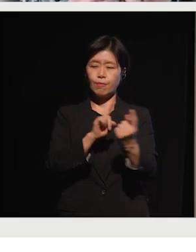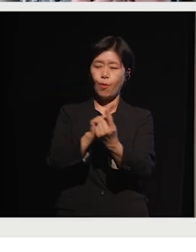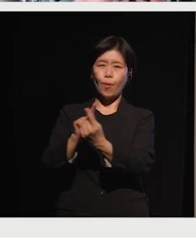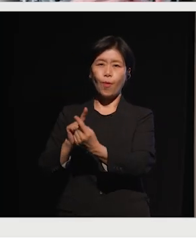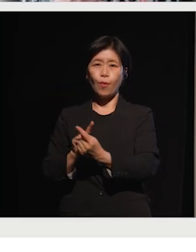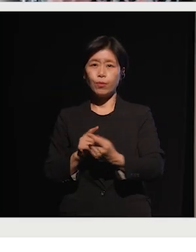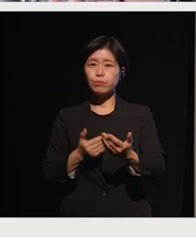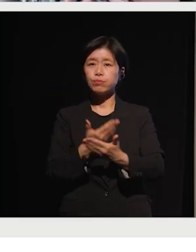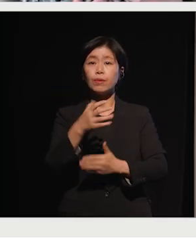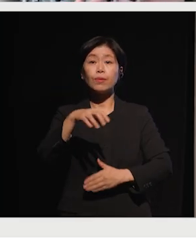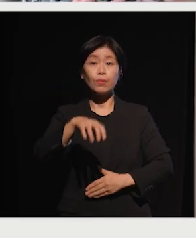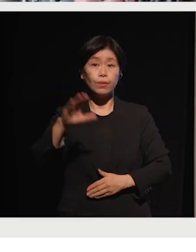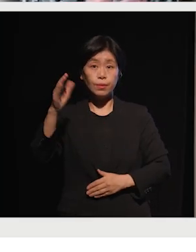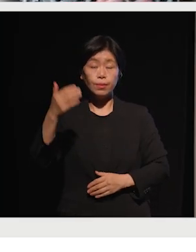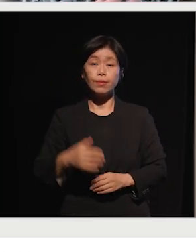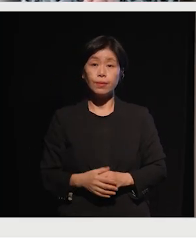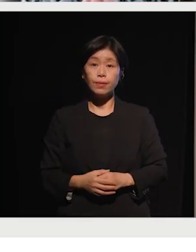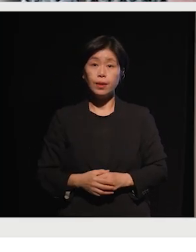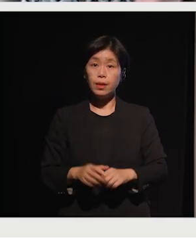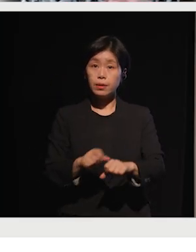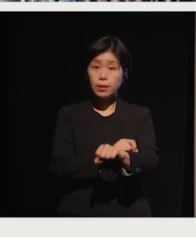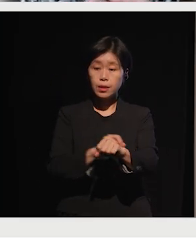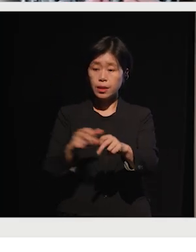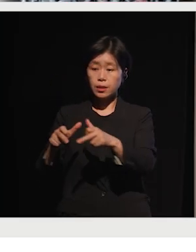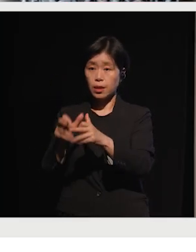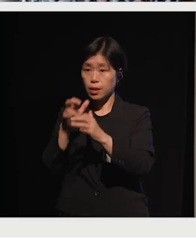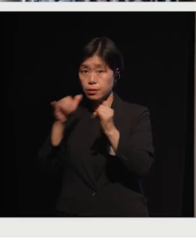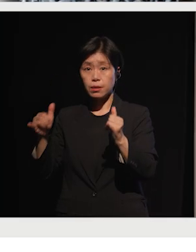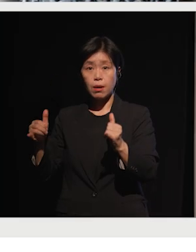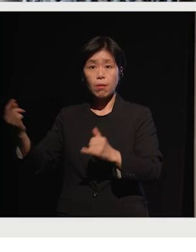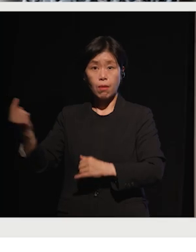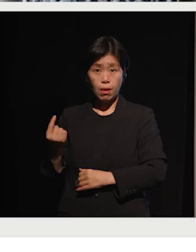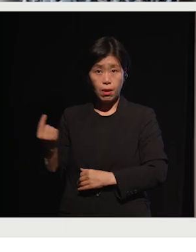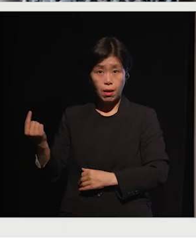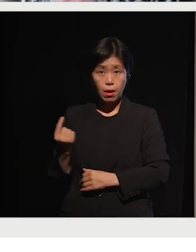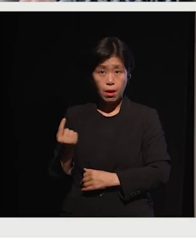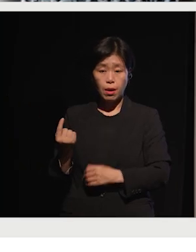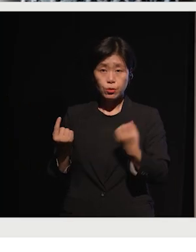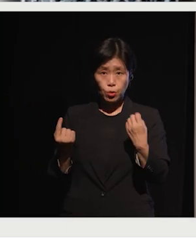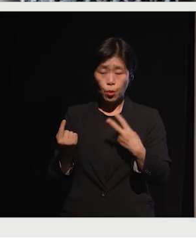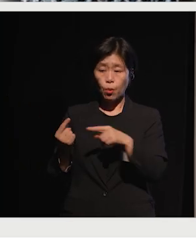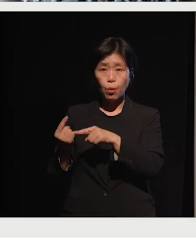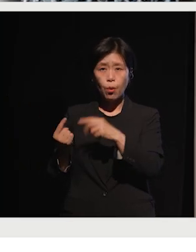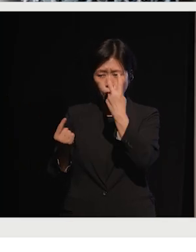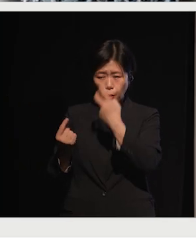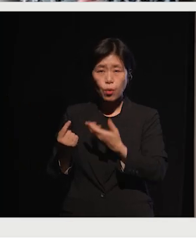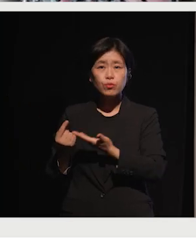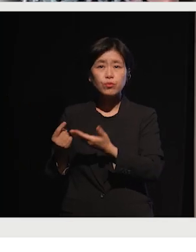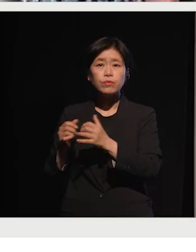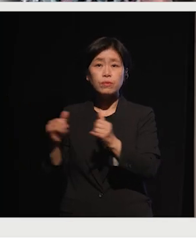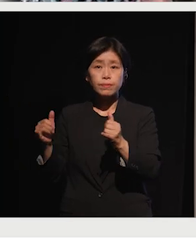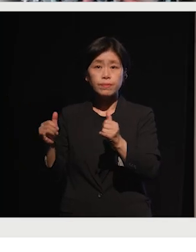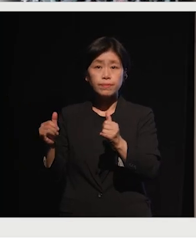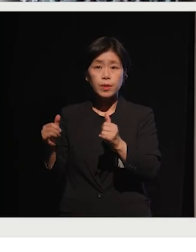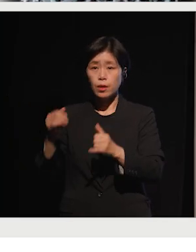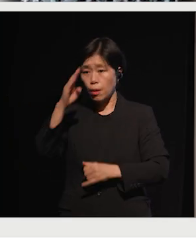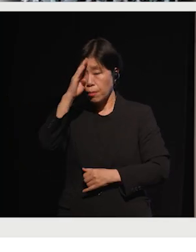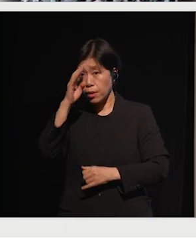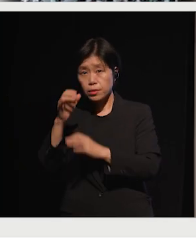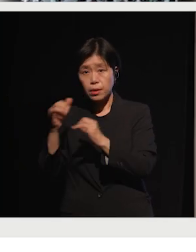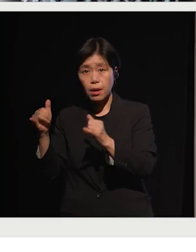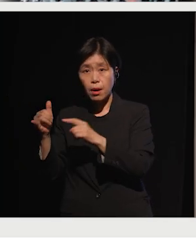we know that a lot of caregivers can feel very isolated at times, especially if they're taking care of a loved one who has